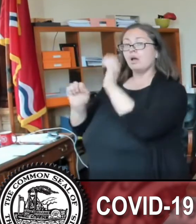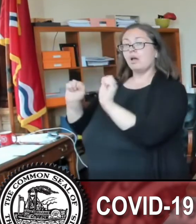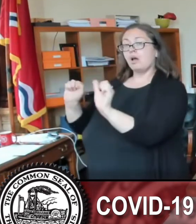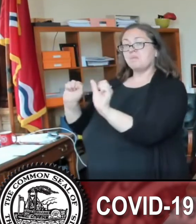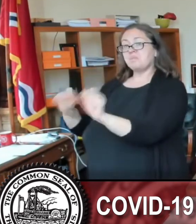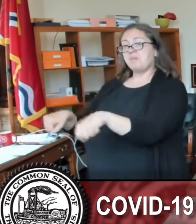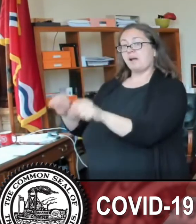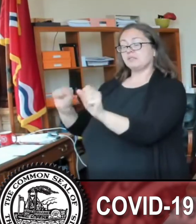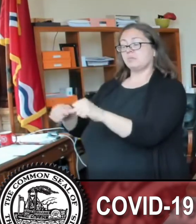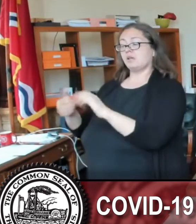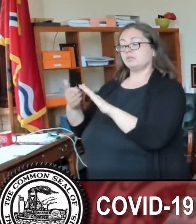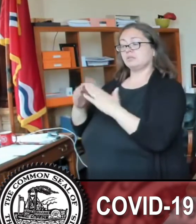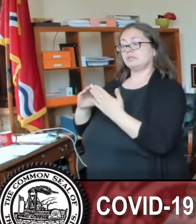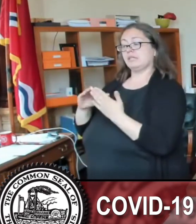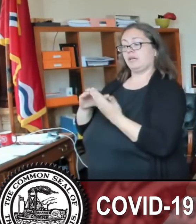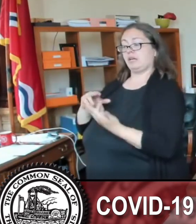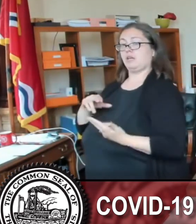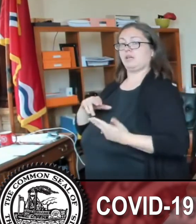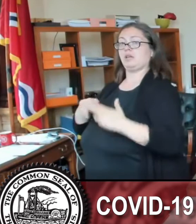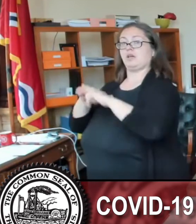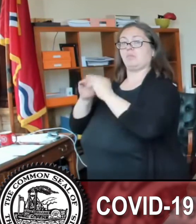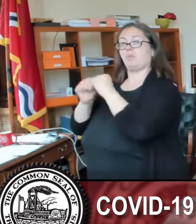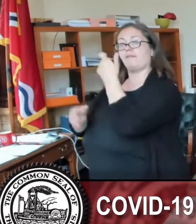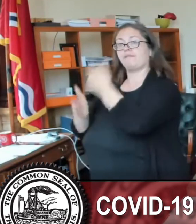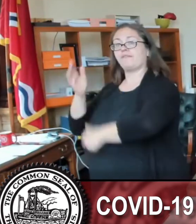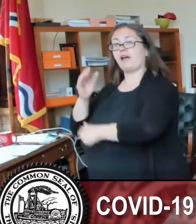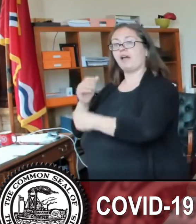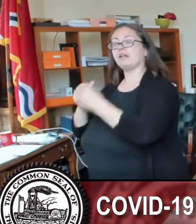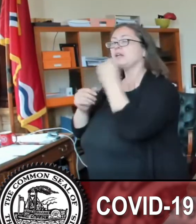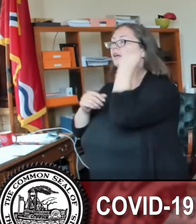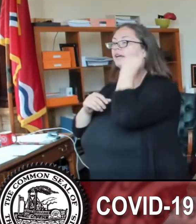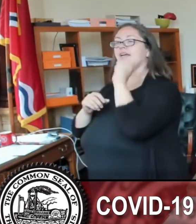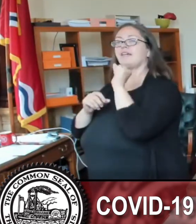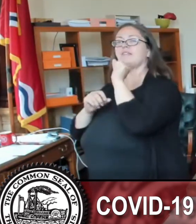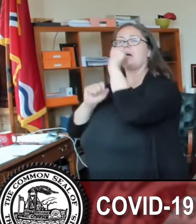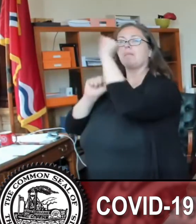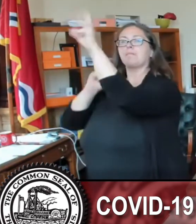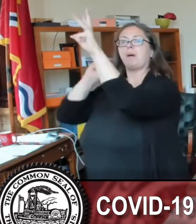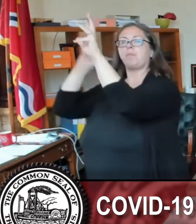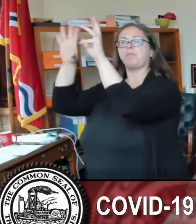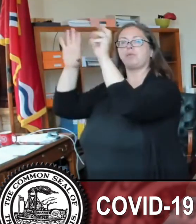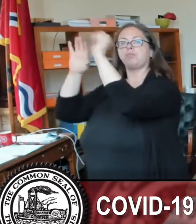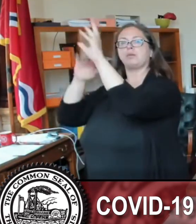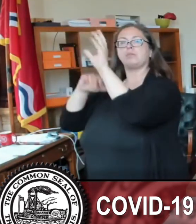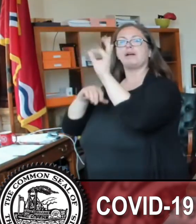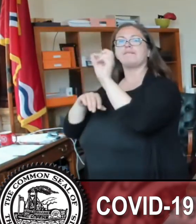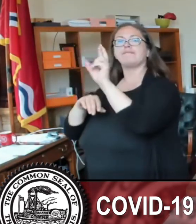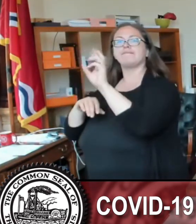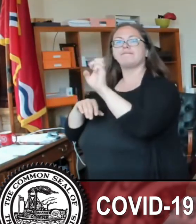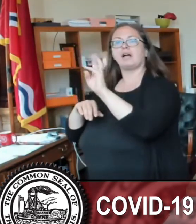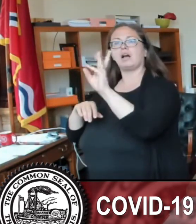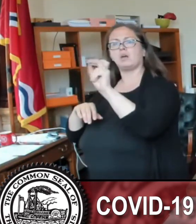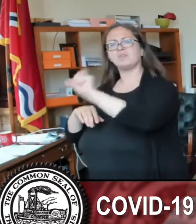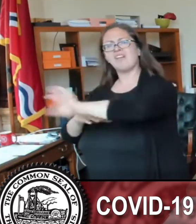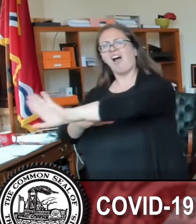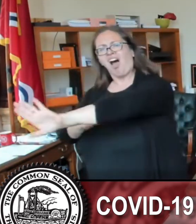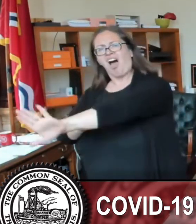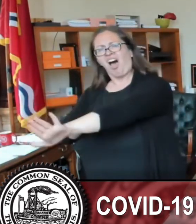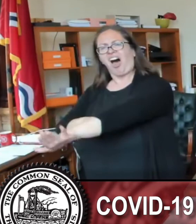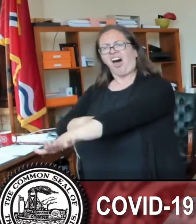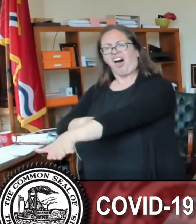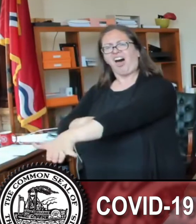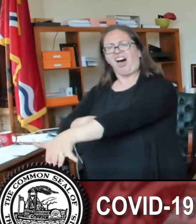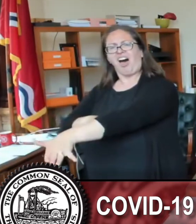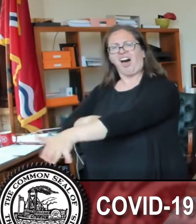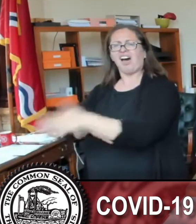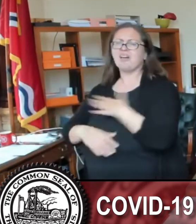that the city could increase the fines for setting off fireworks? They go on to all hours of every night of the week and keeps